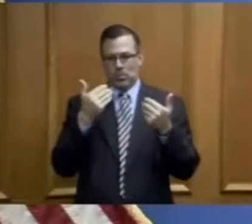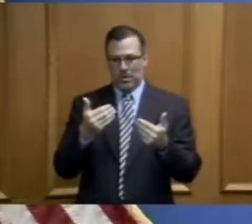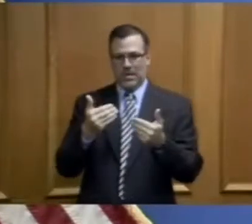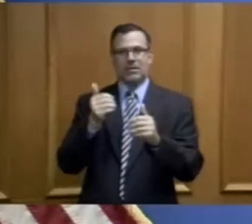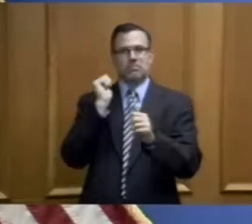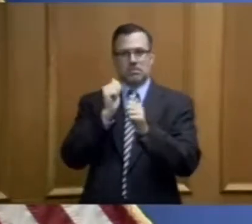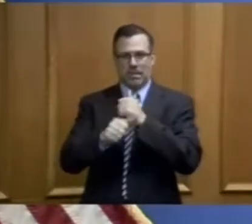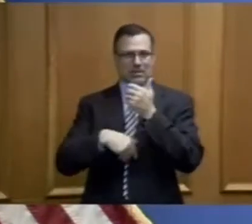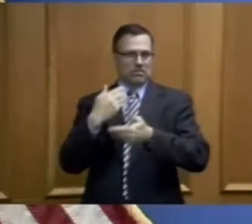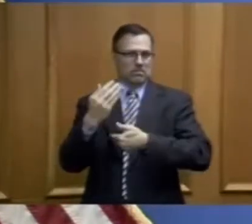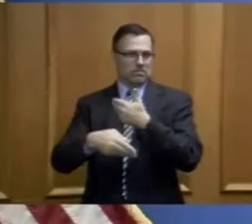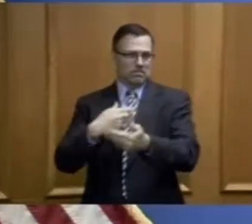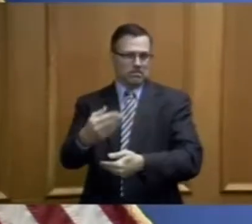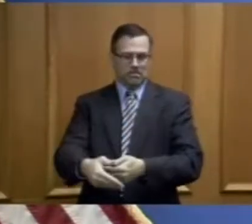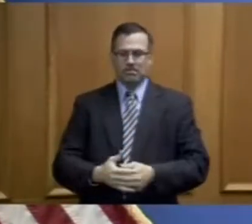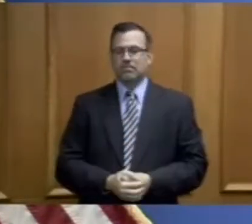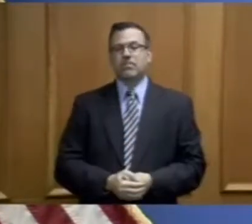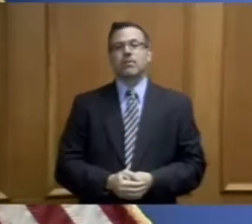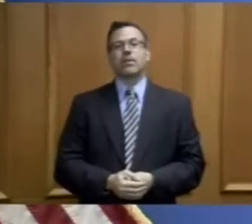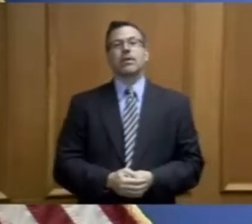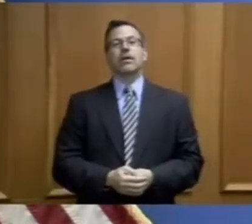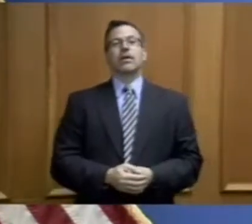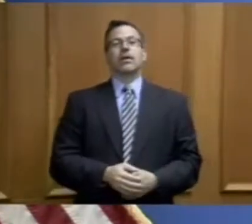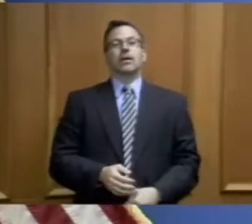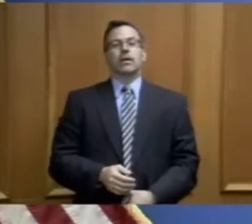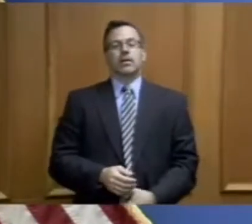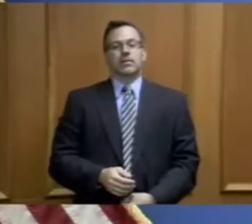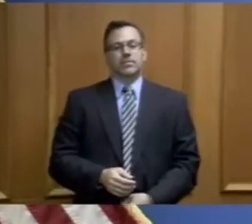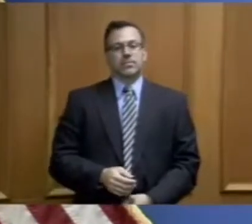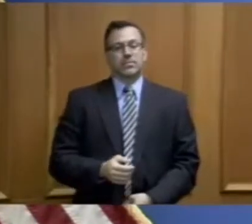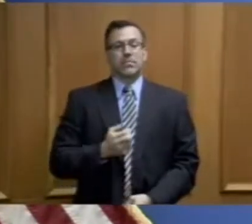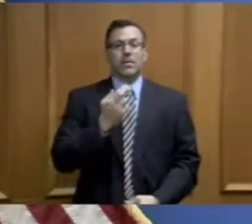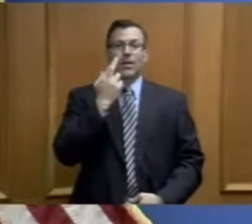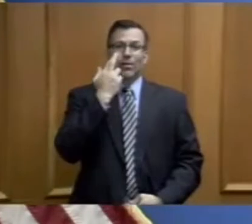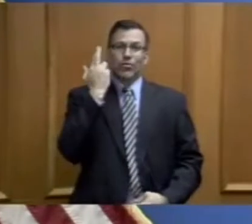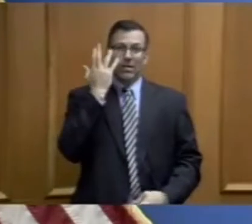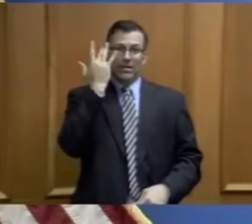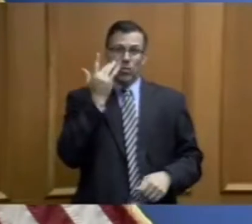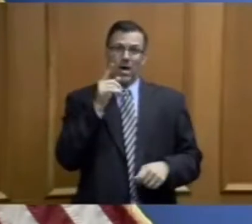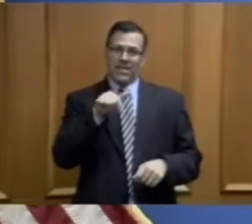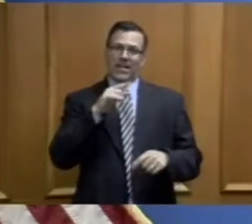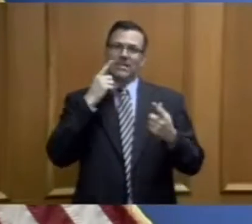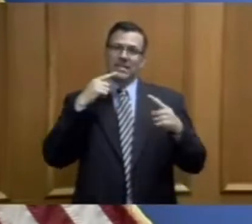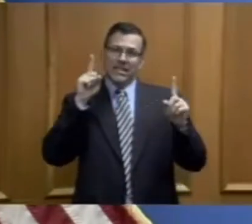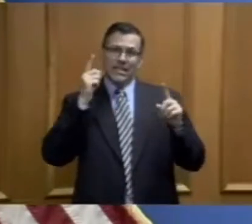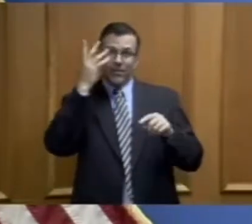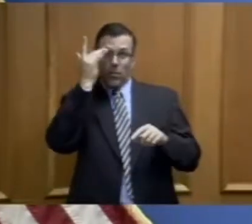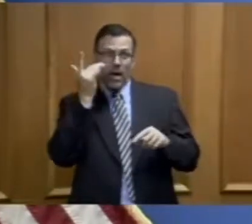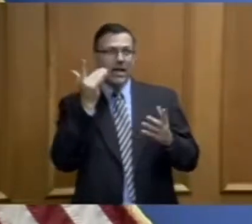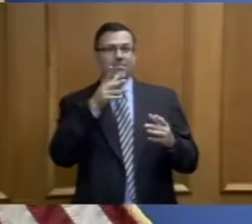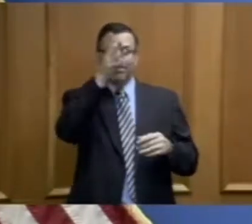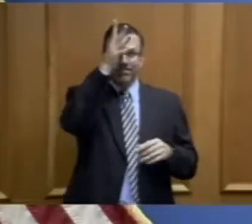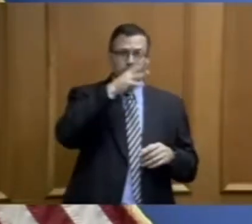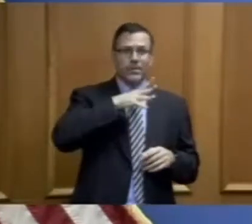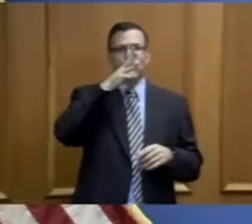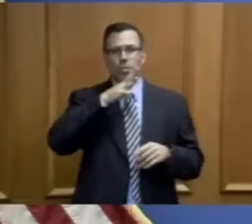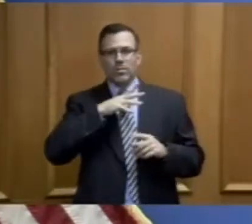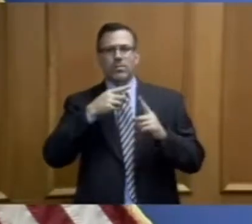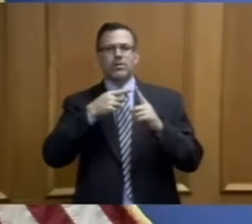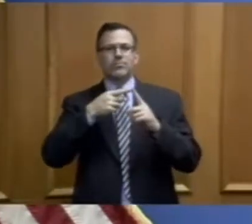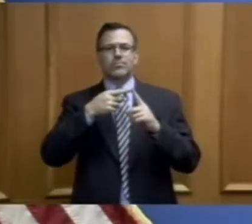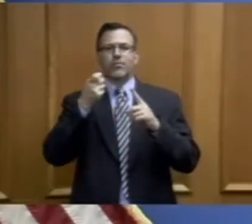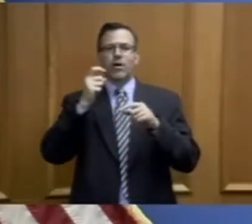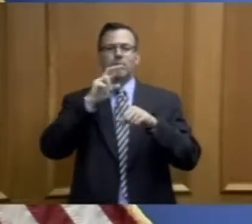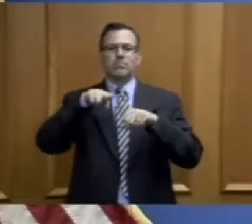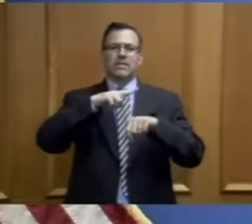That aggressive effort, by the way, has been made possible in large part as a result of men and women from the National Guard who have stepped up